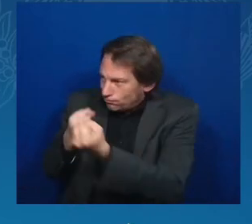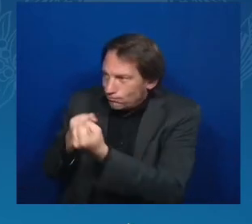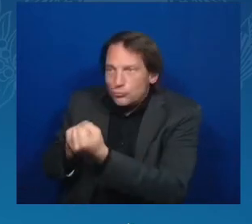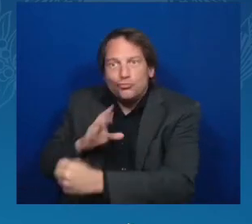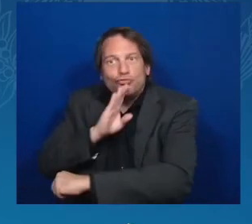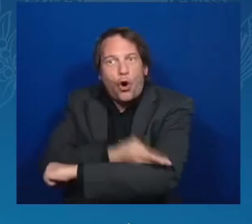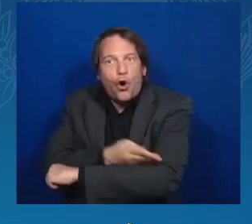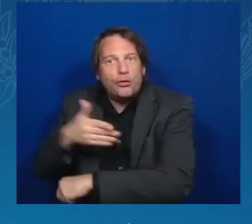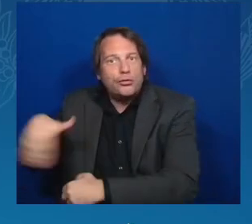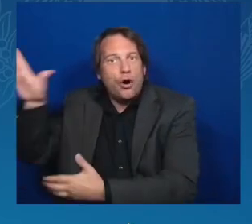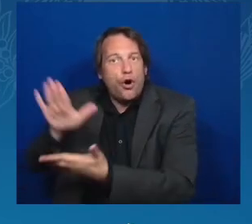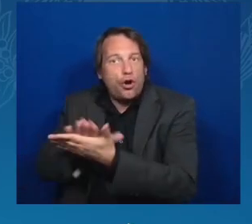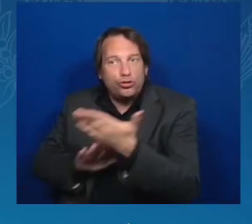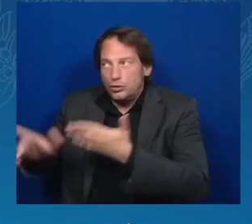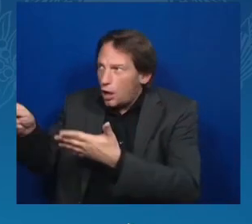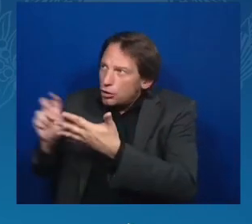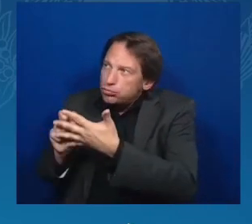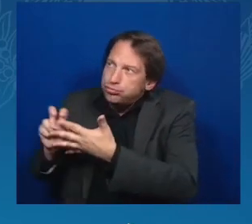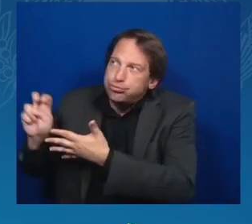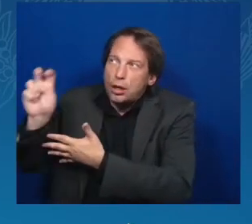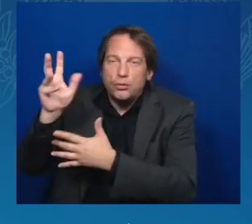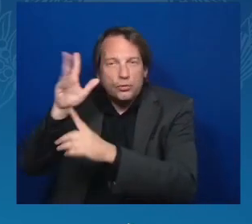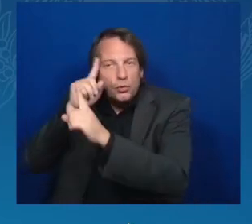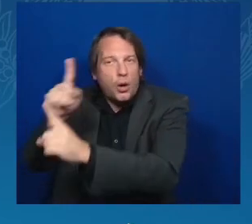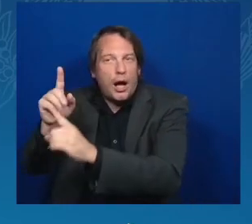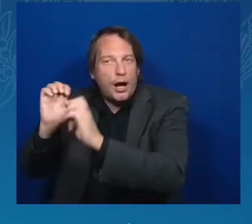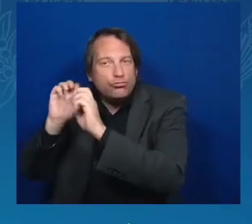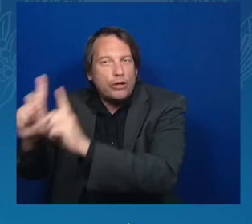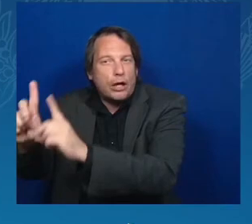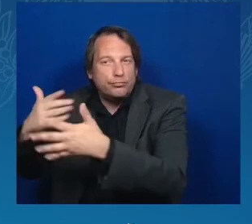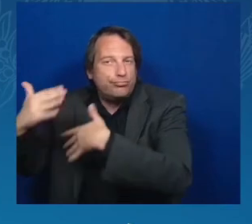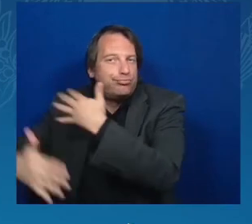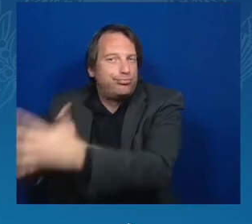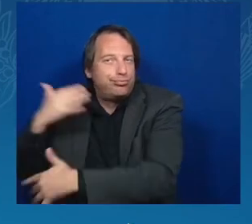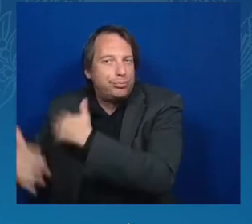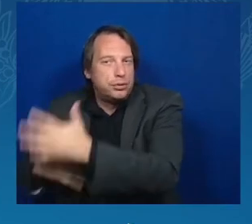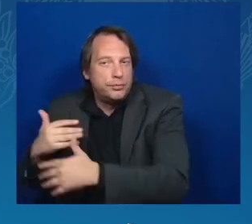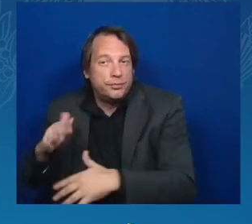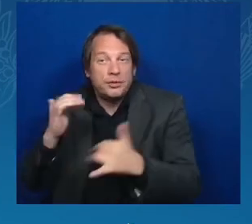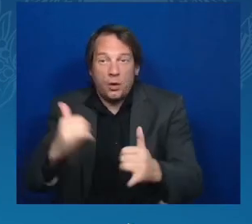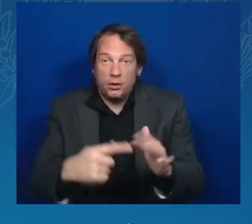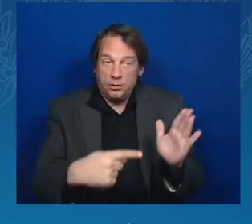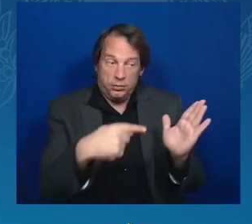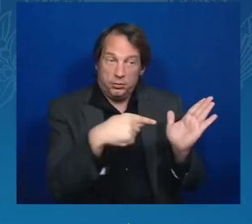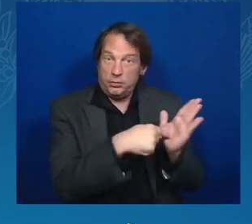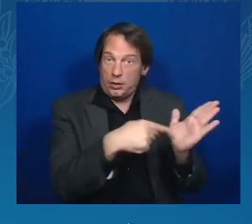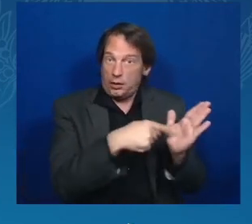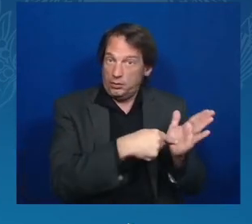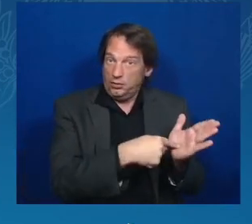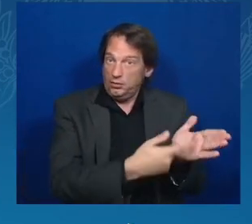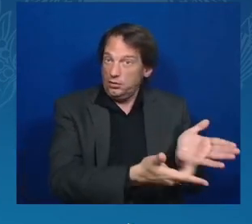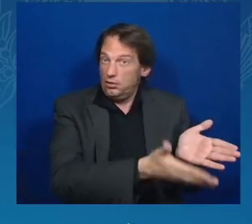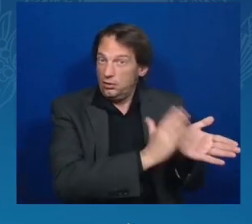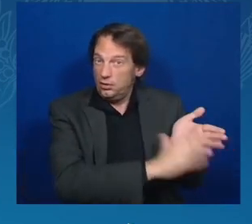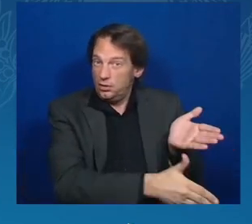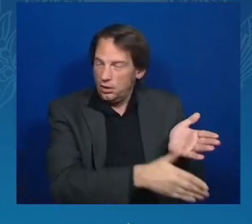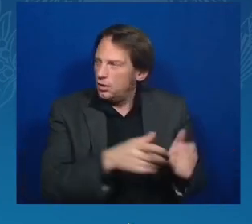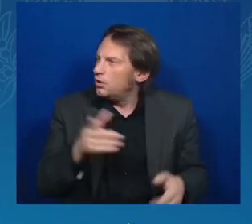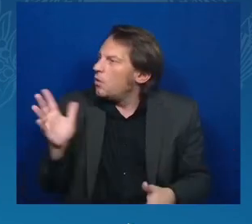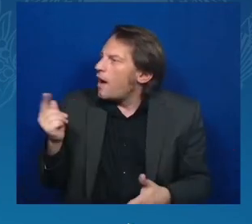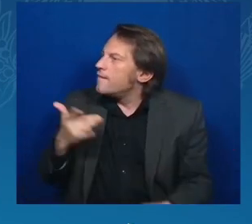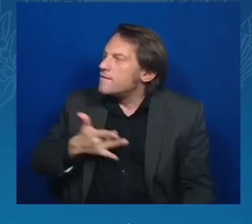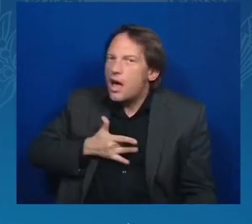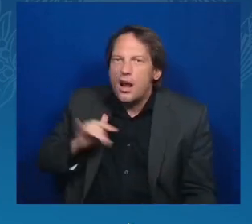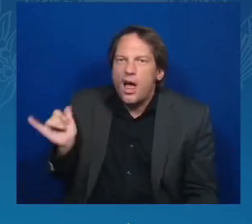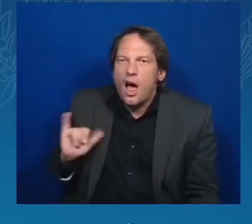terms of the debt relief, what did it feel like? You talked about dancing in the kitchen, but what did it feel like for you to